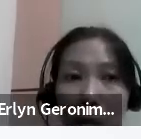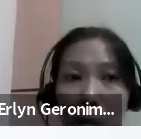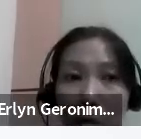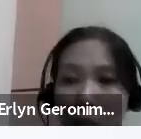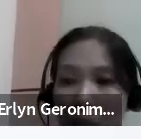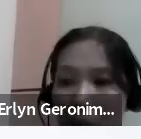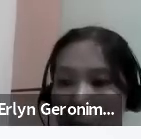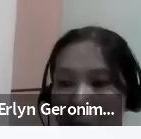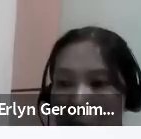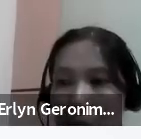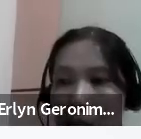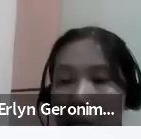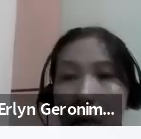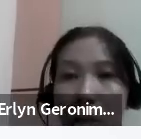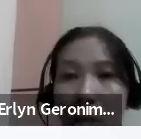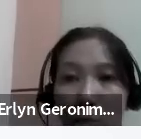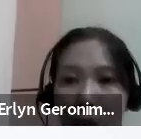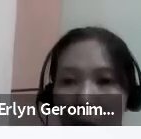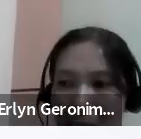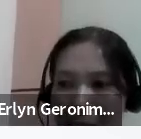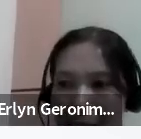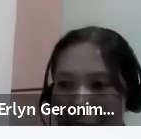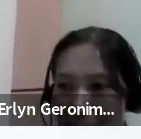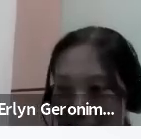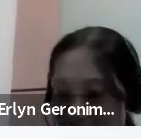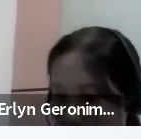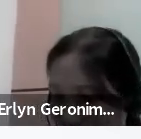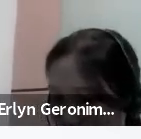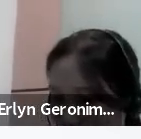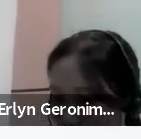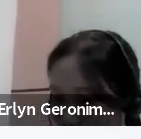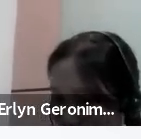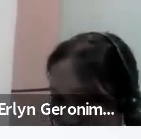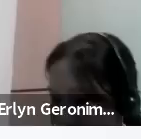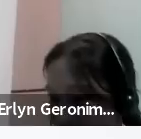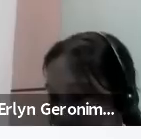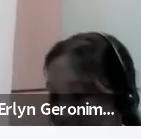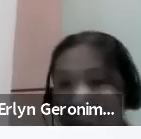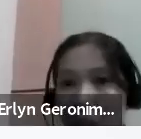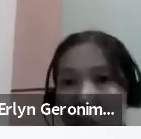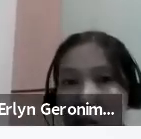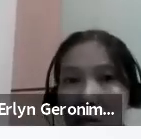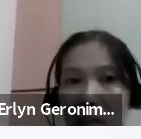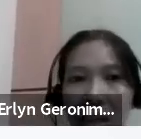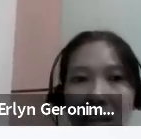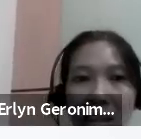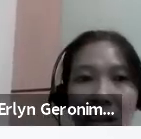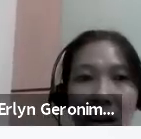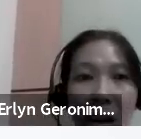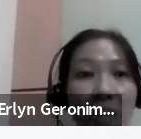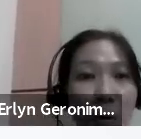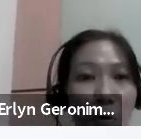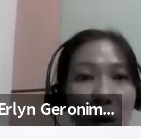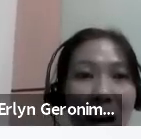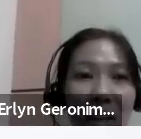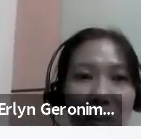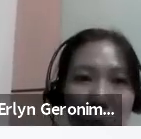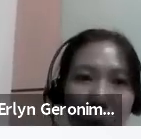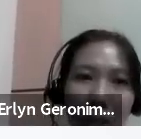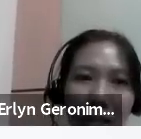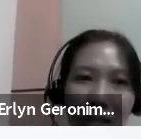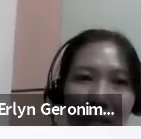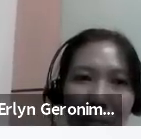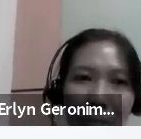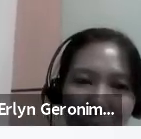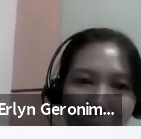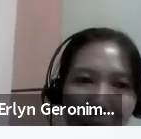in Biology Chemistry, batch 2008. She is now a Teacher 3 of Sauyo High